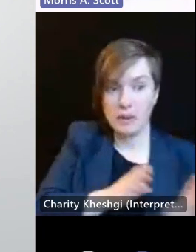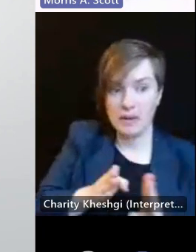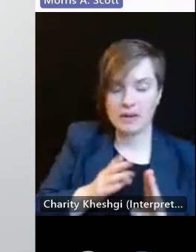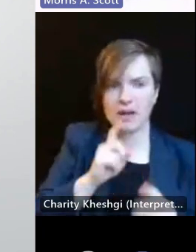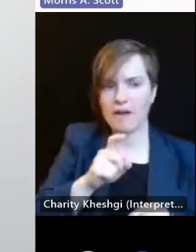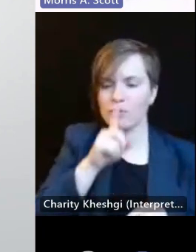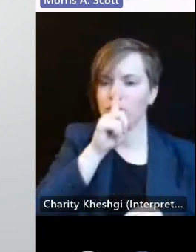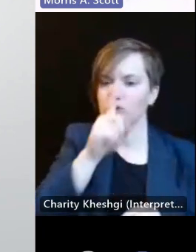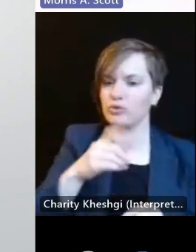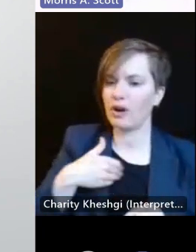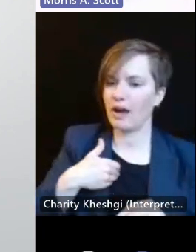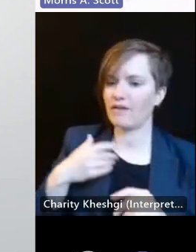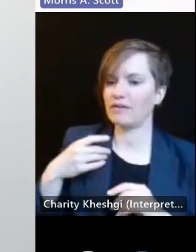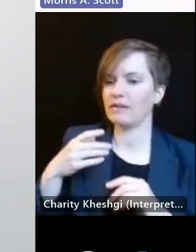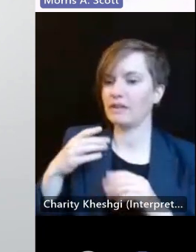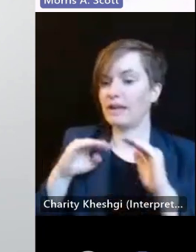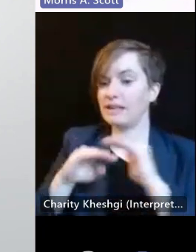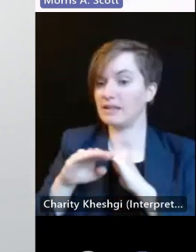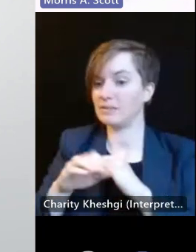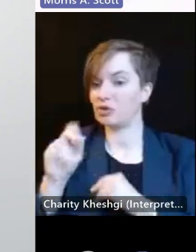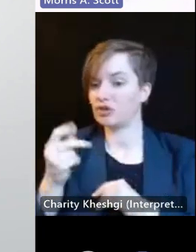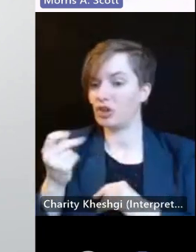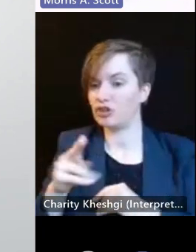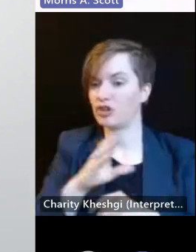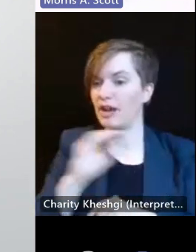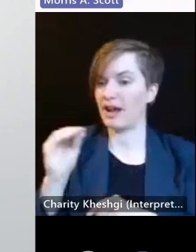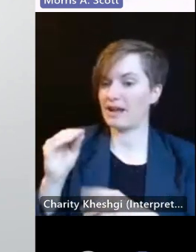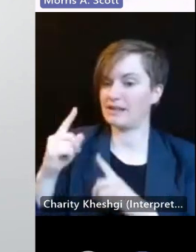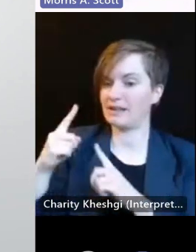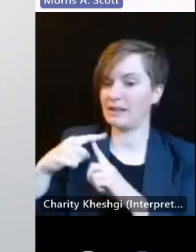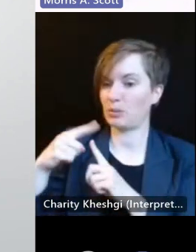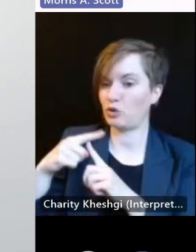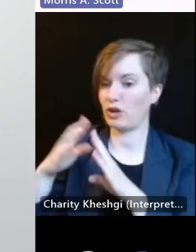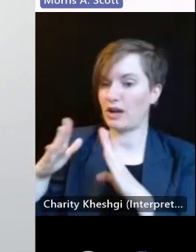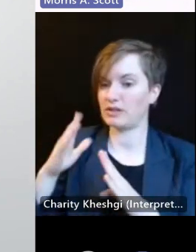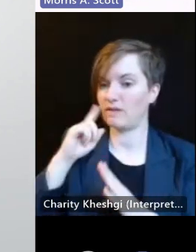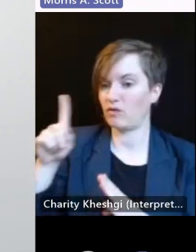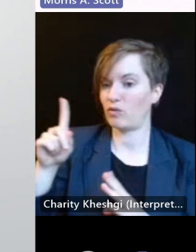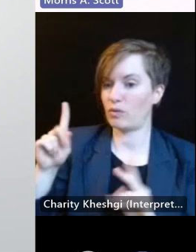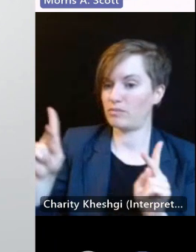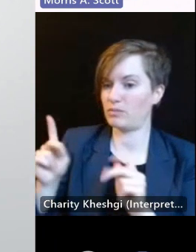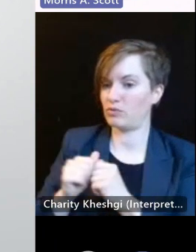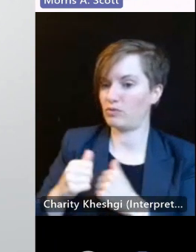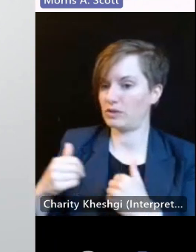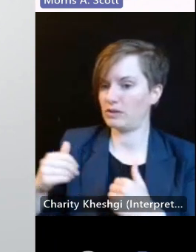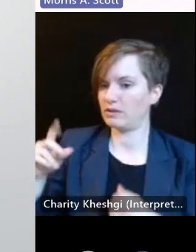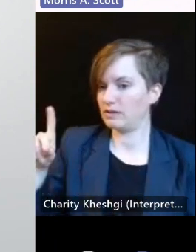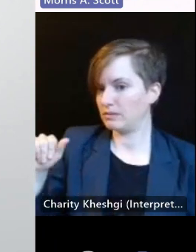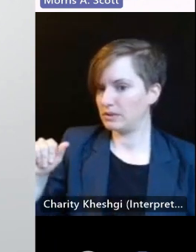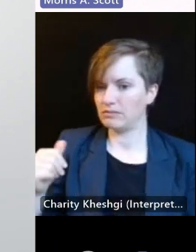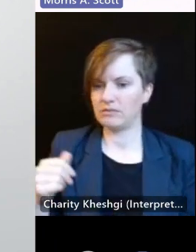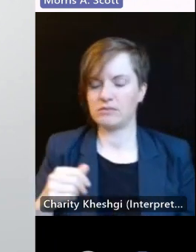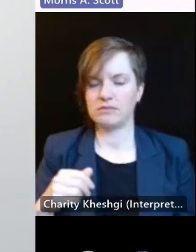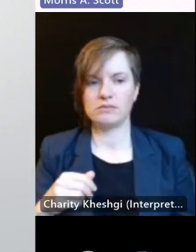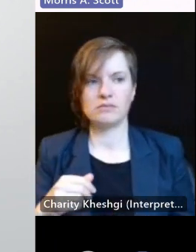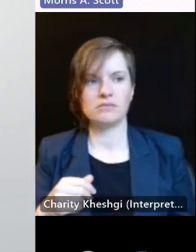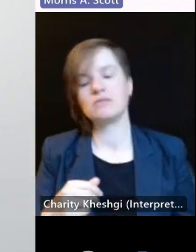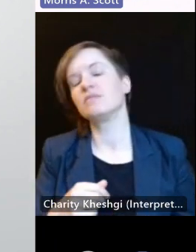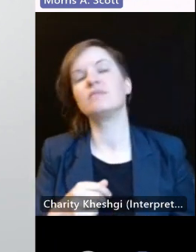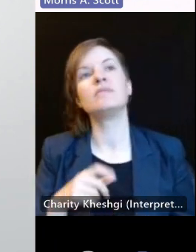for people with disabilities. Considerations have to be given to, for example, those with